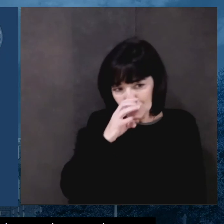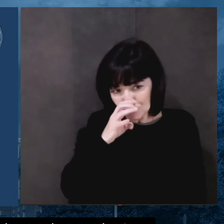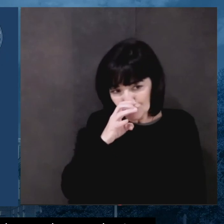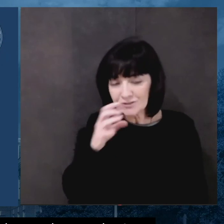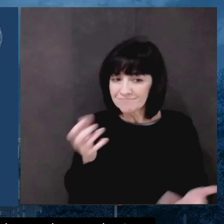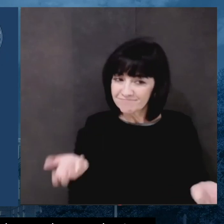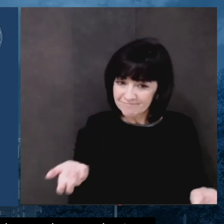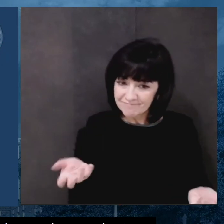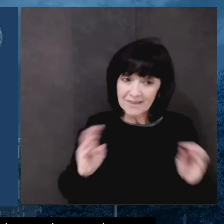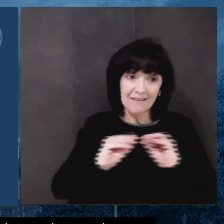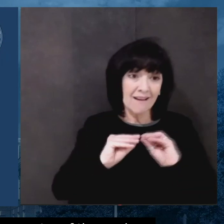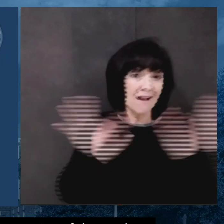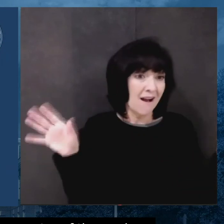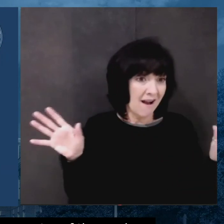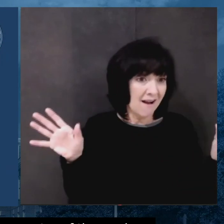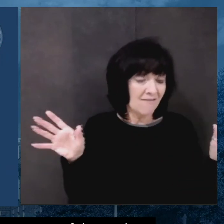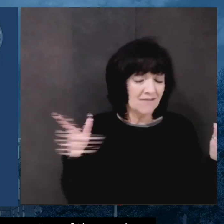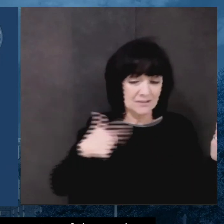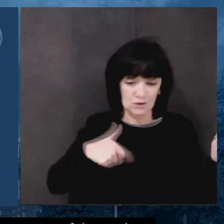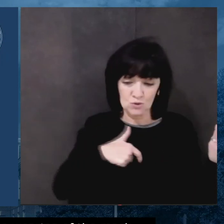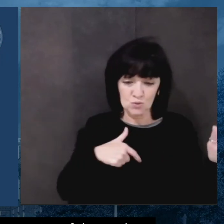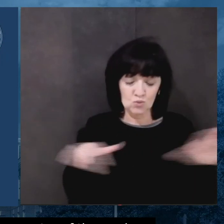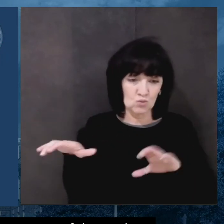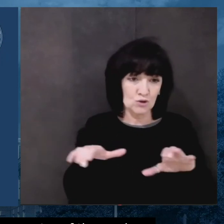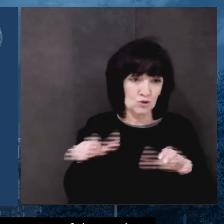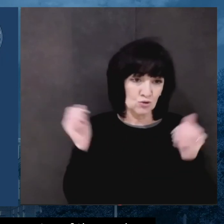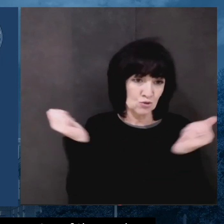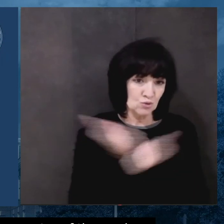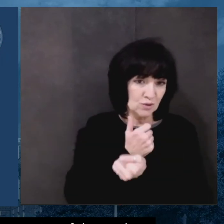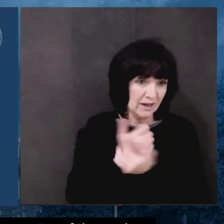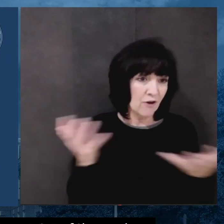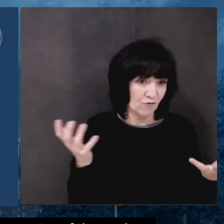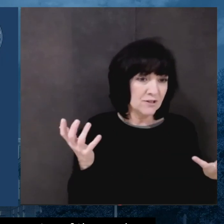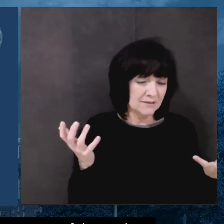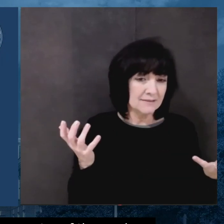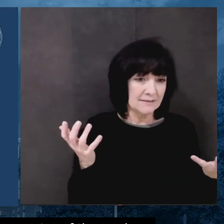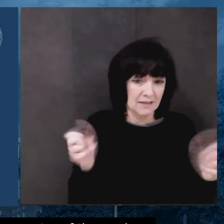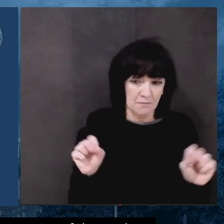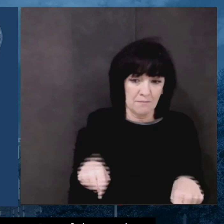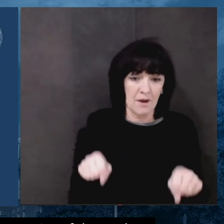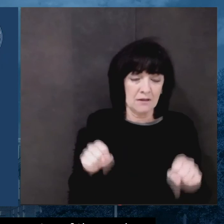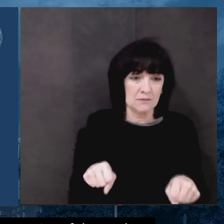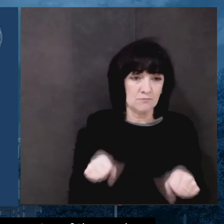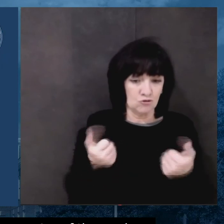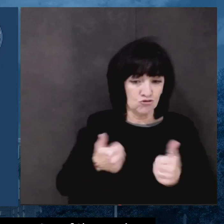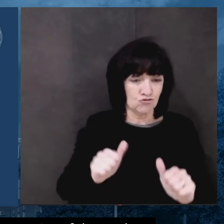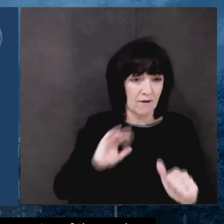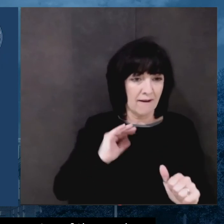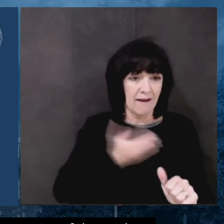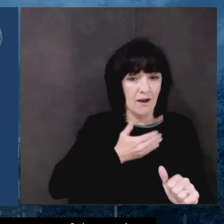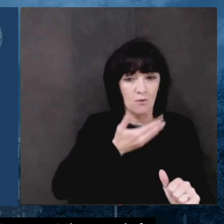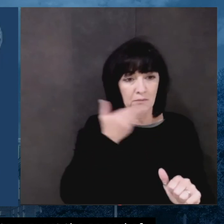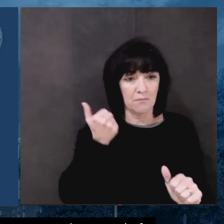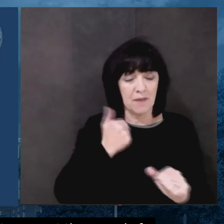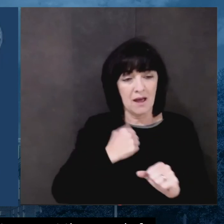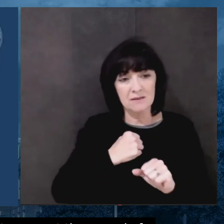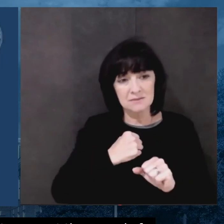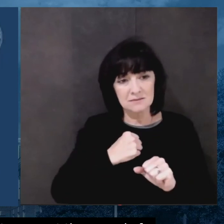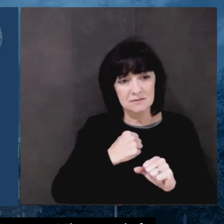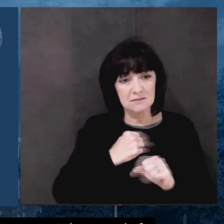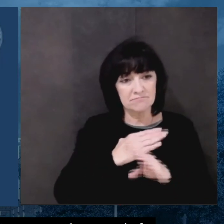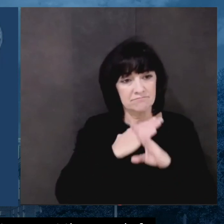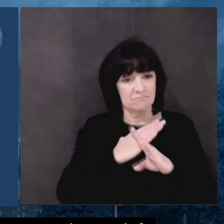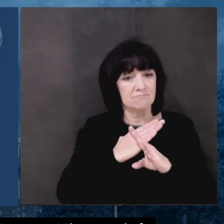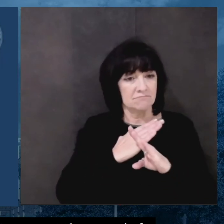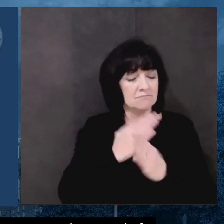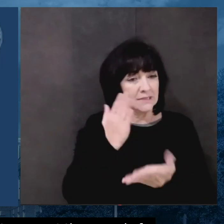obviously, we're doing everything we can to prevent the spread of the virus and enable businesses